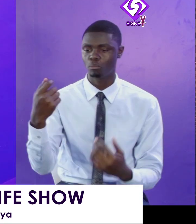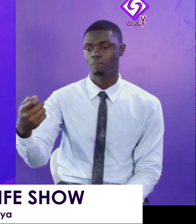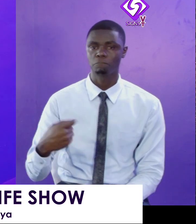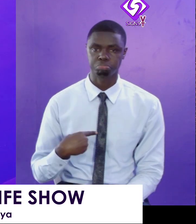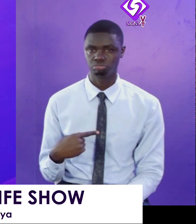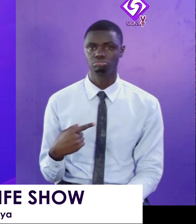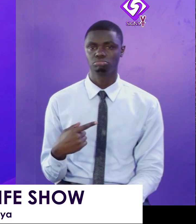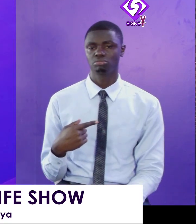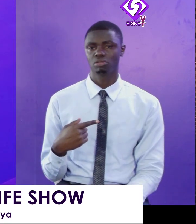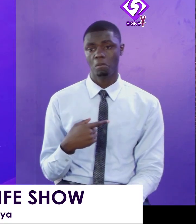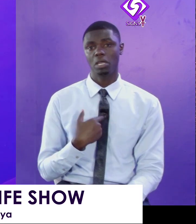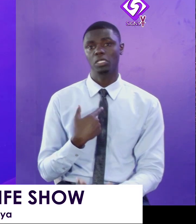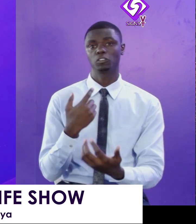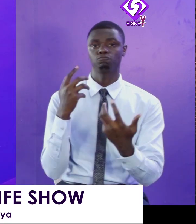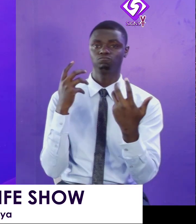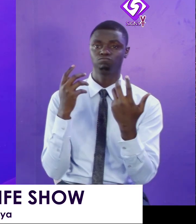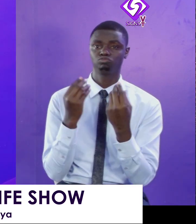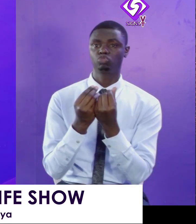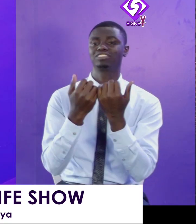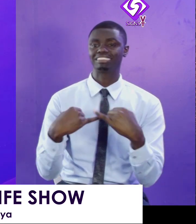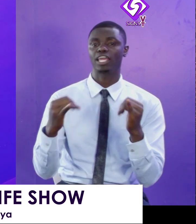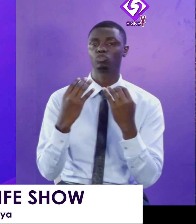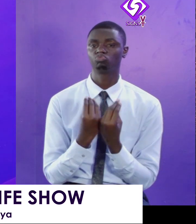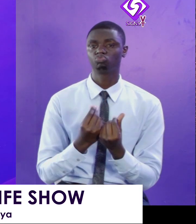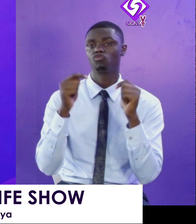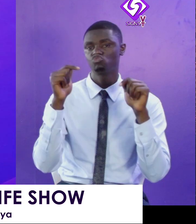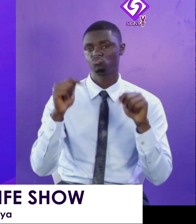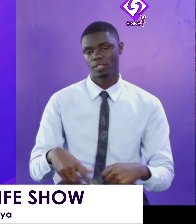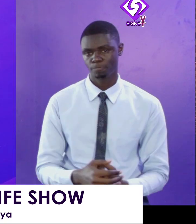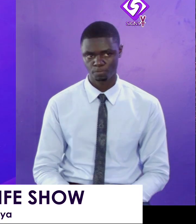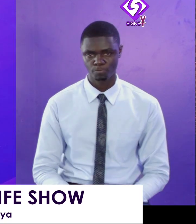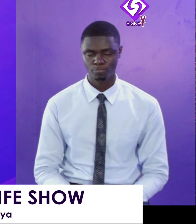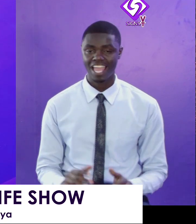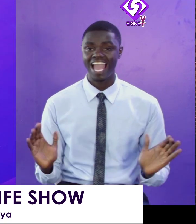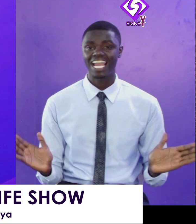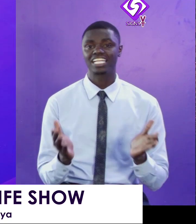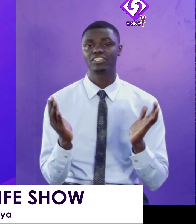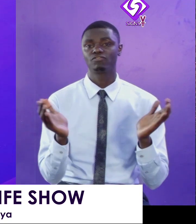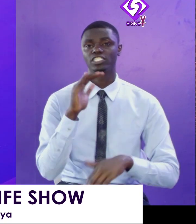it, at least for today, okay? Yes,